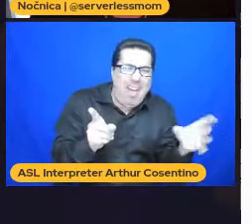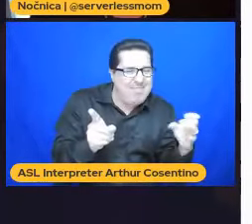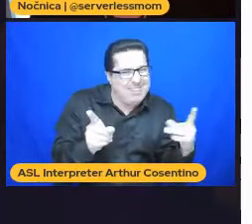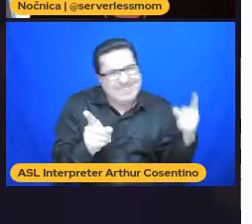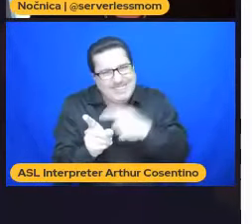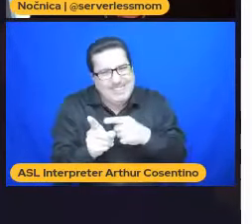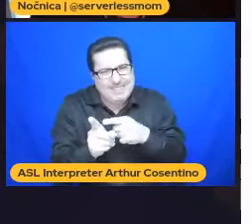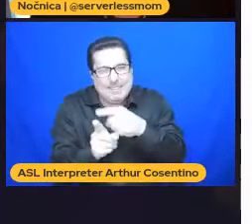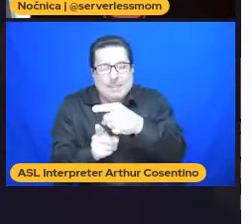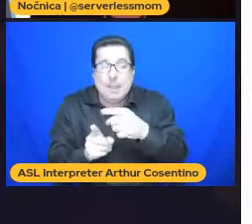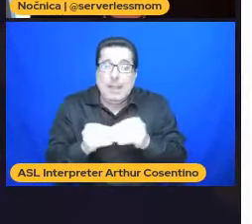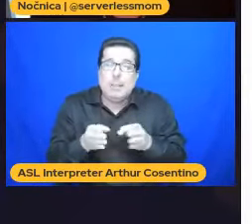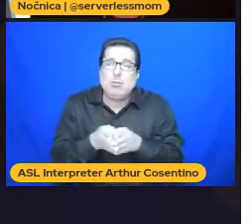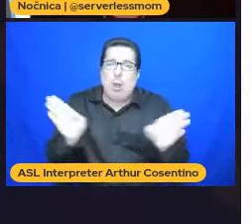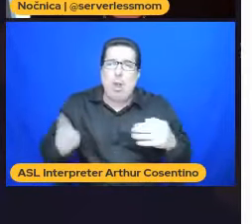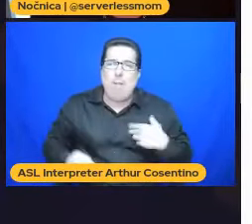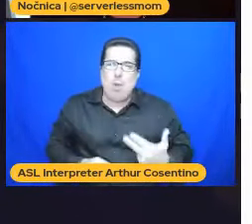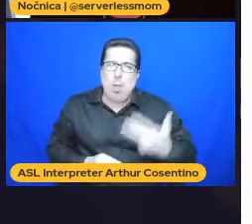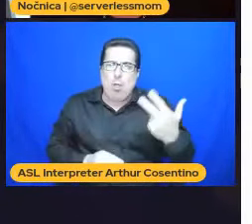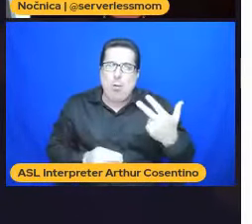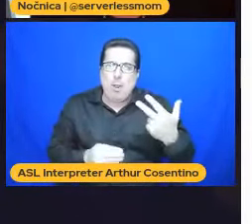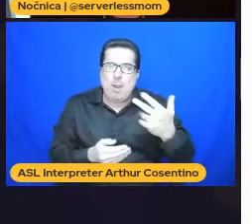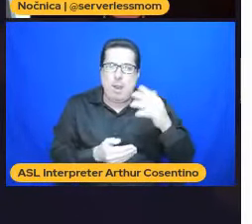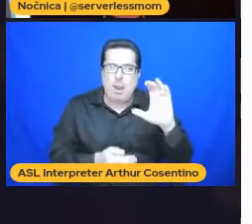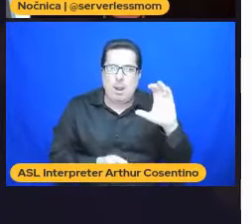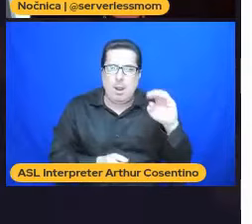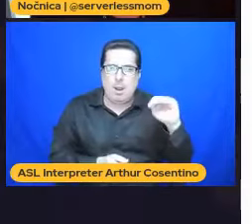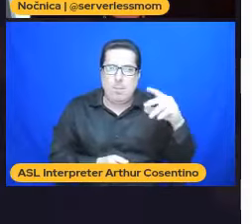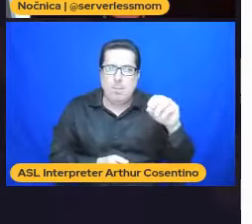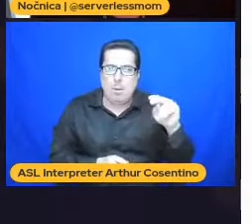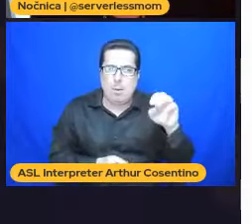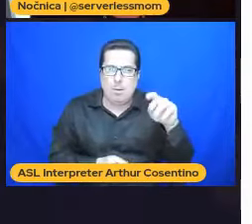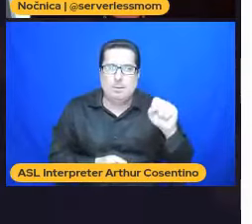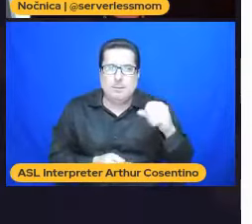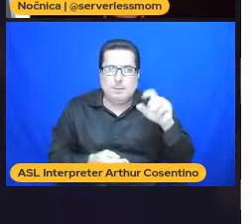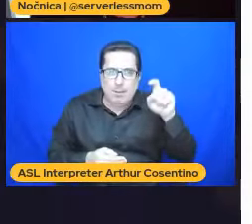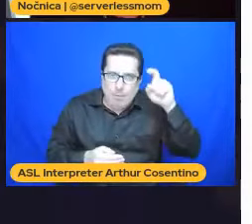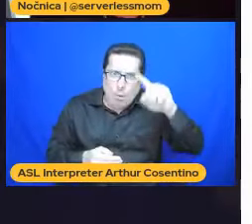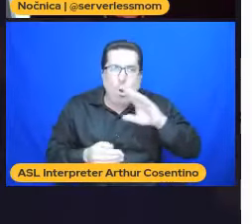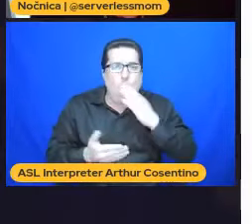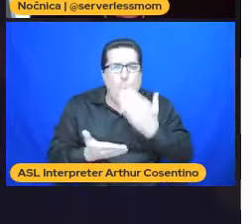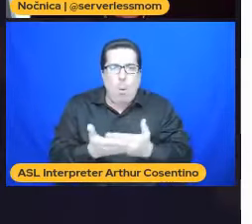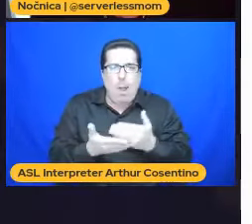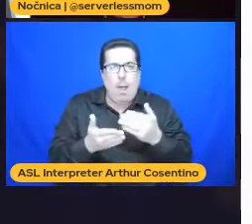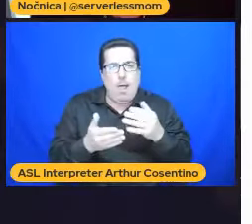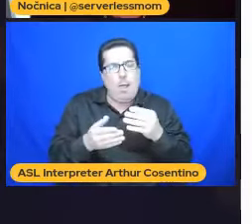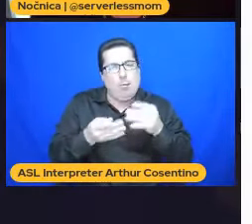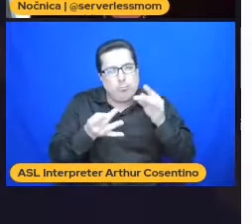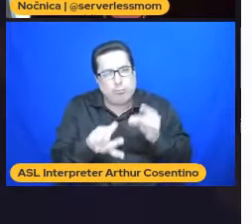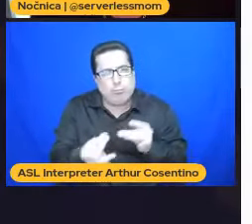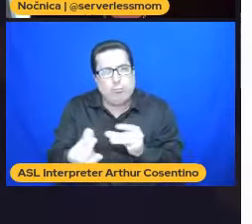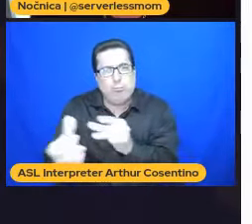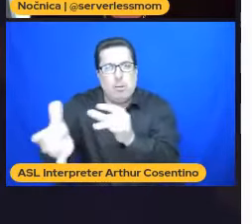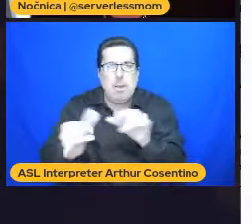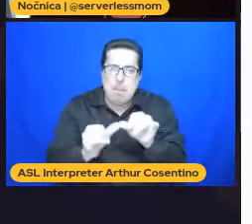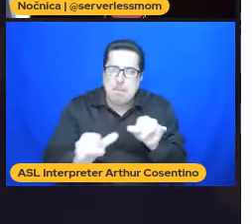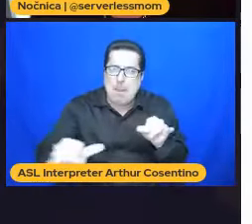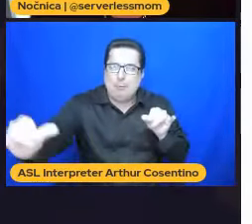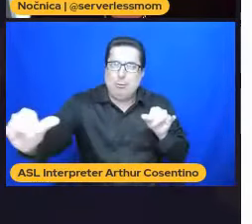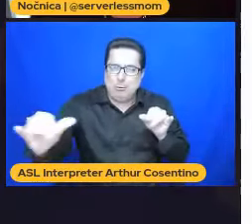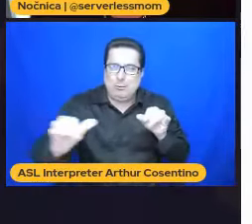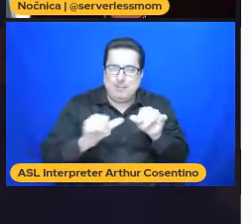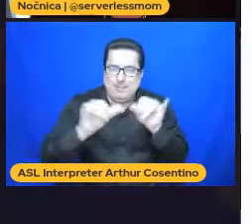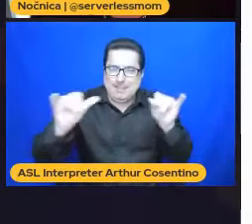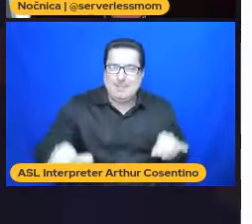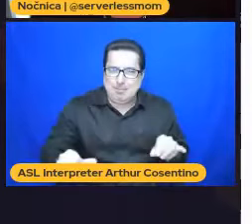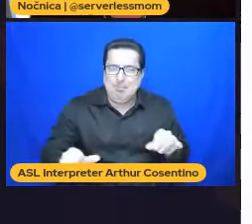that there are 3 components we want to have for a well-measured system. And this can help us kind of break down what we need to